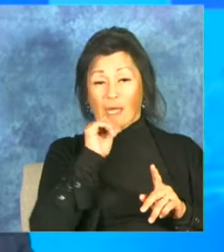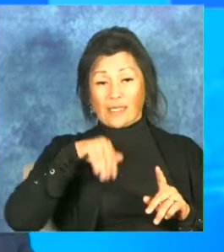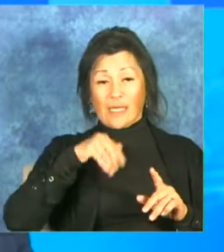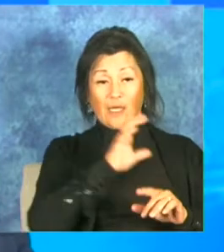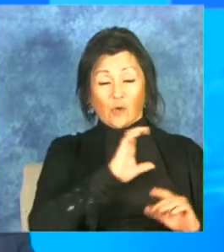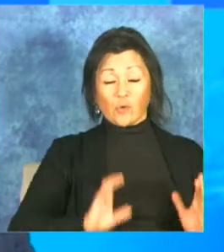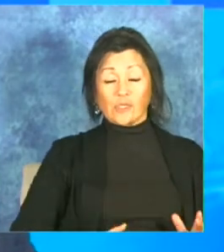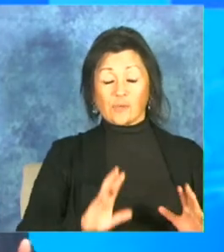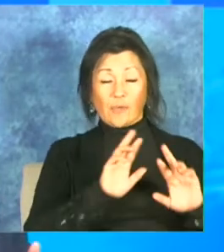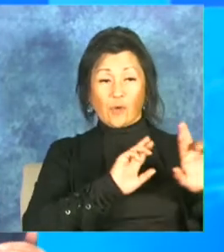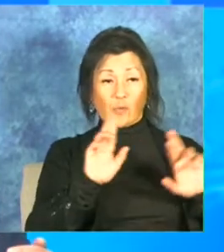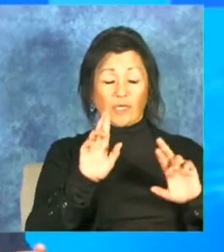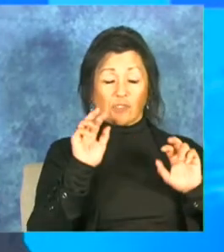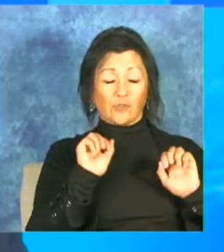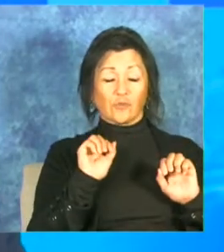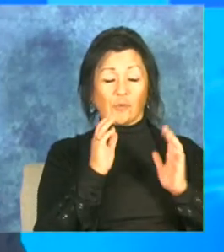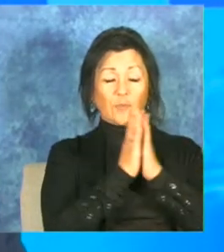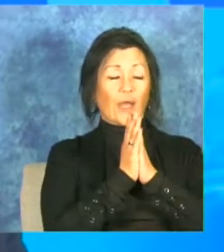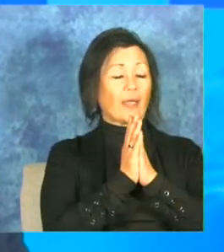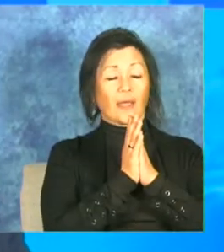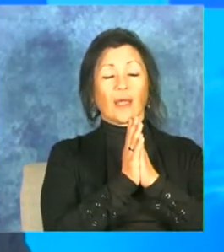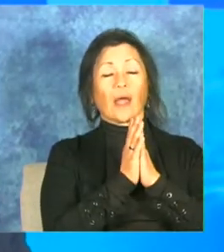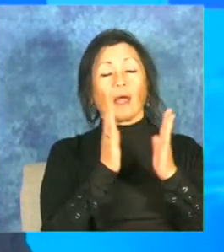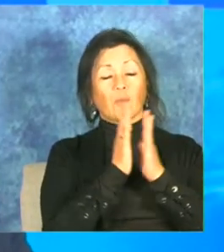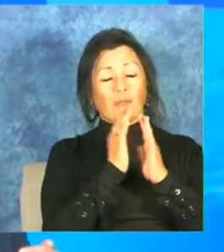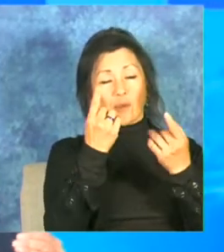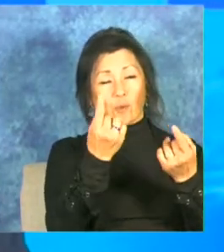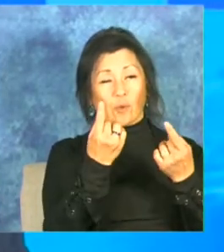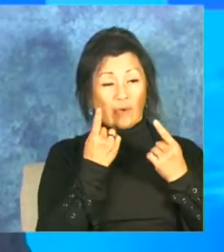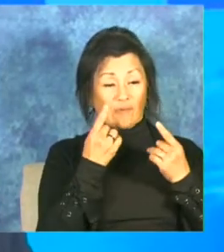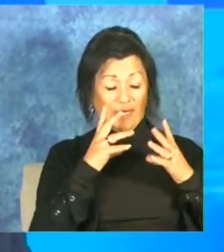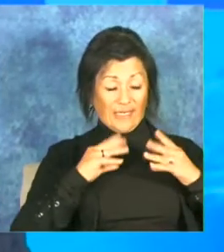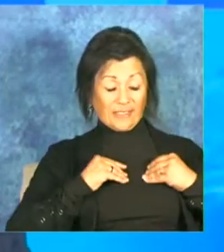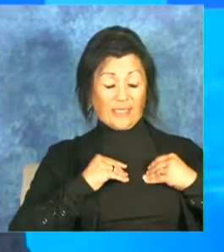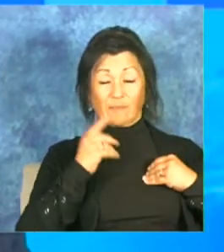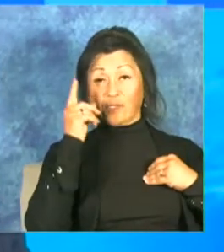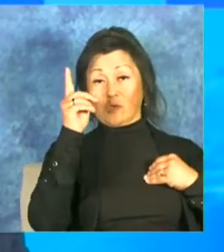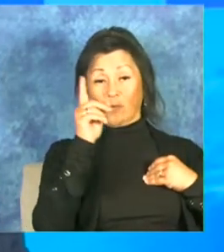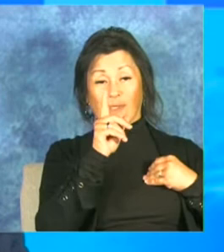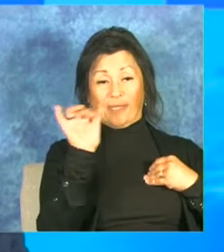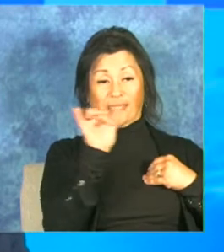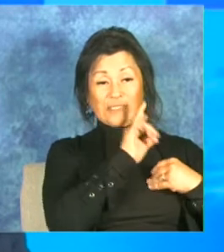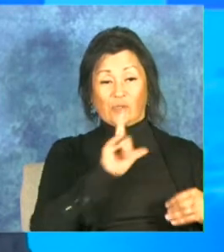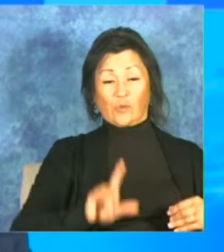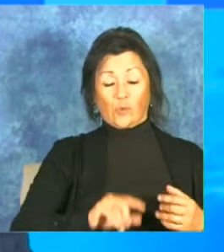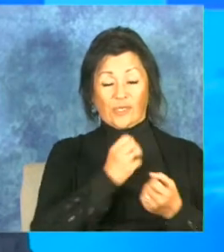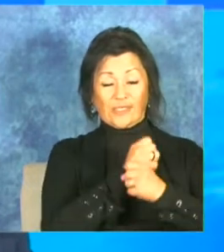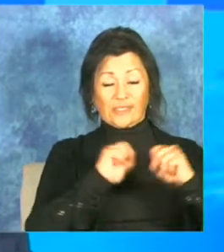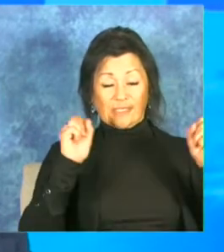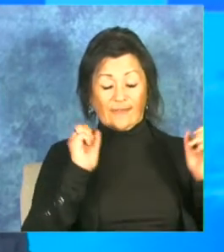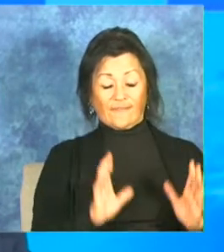to give their life to you, I pray that they will come forward and receive you into their life today.